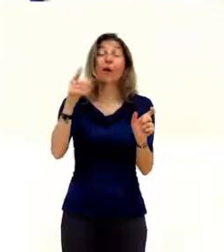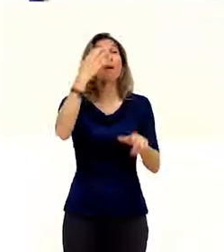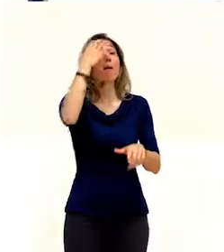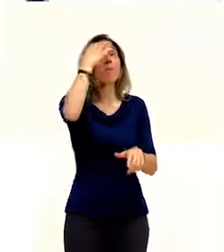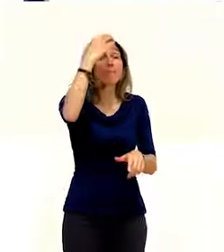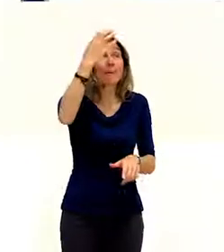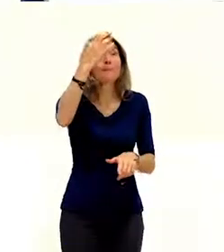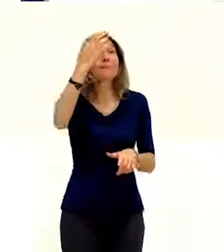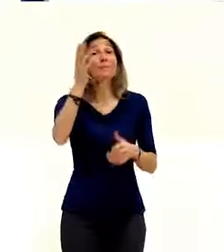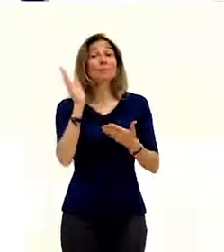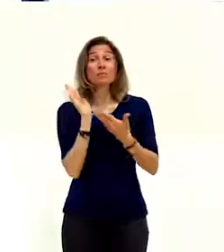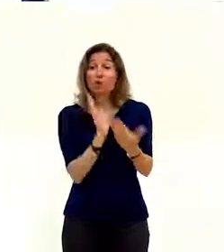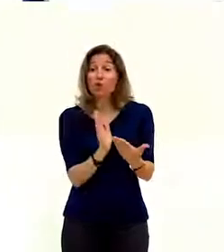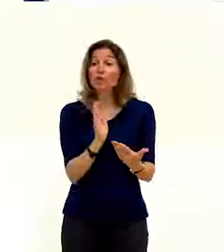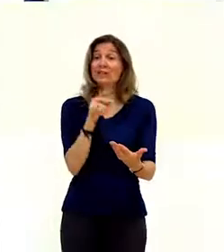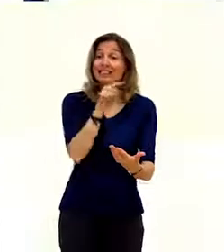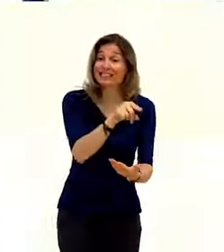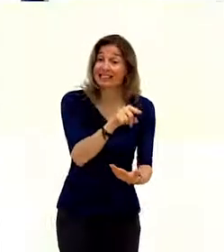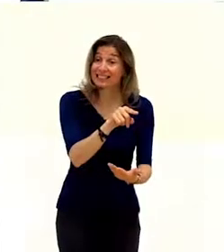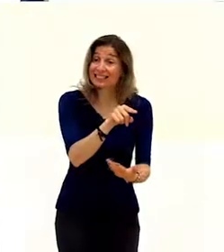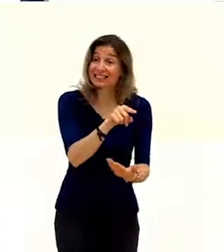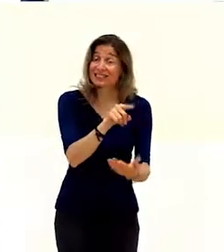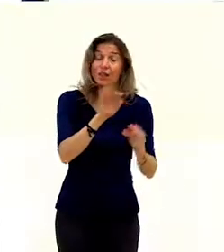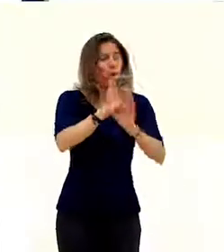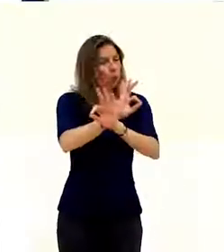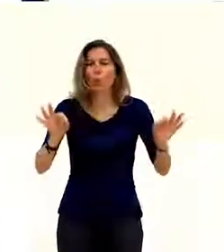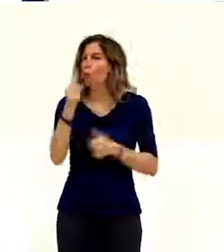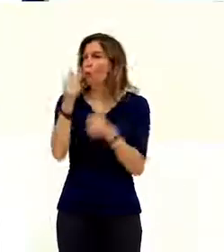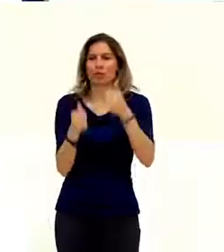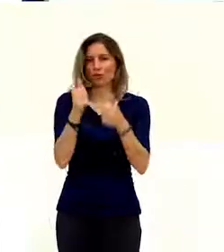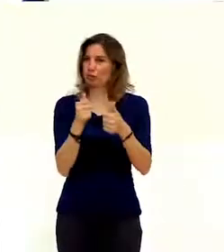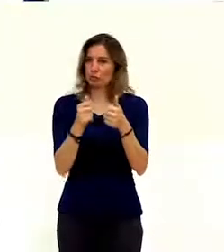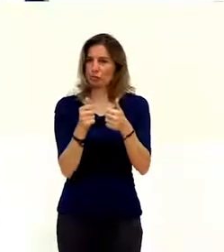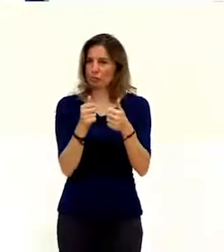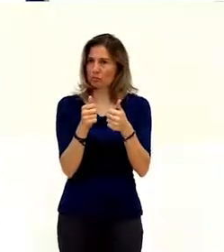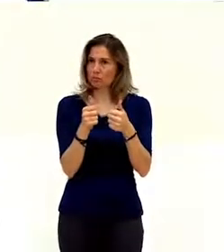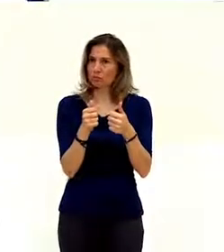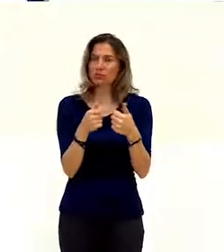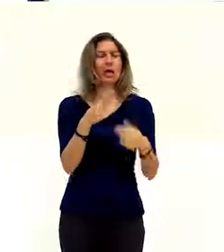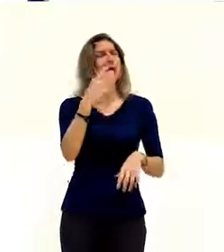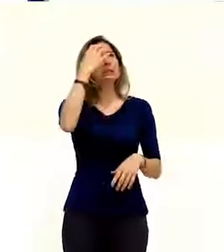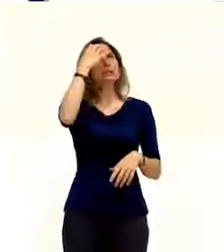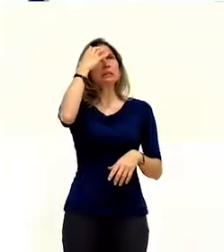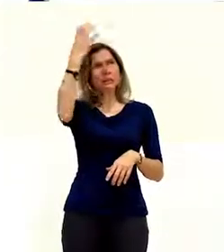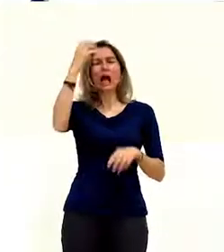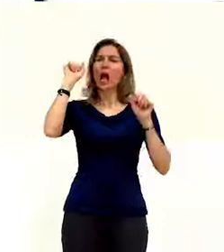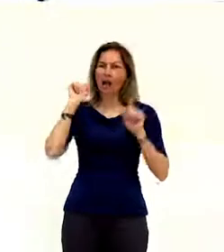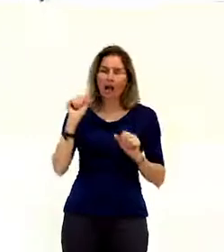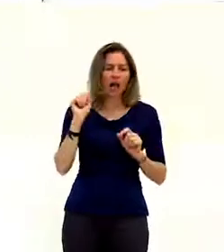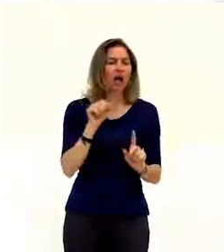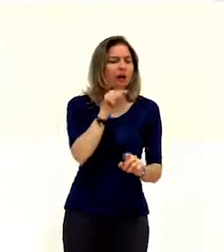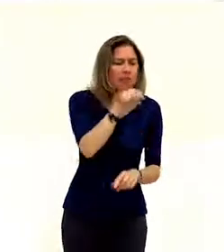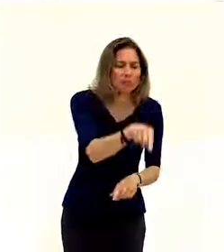means that their frameworks entrusted without competition. The state can come to the market, they come to